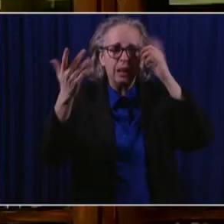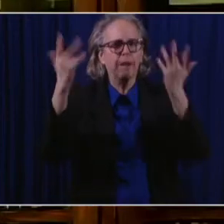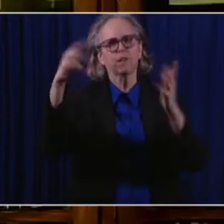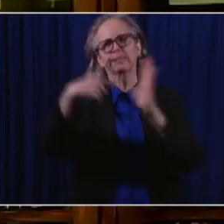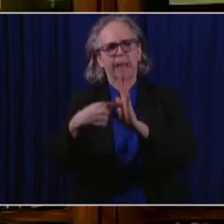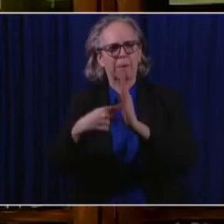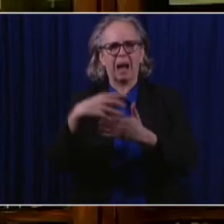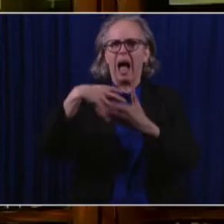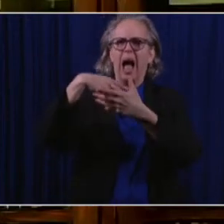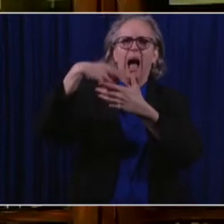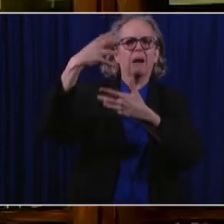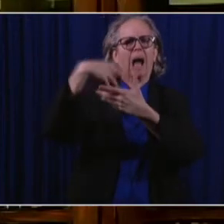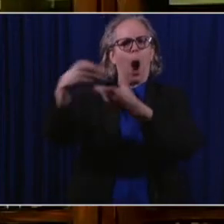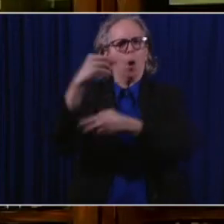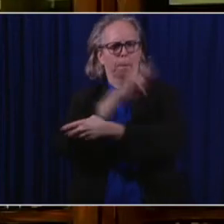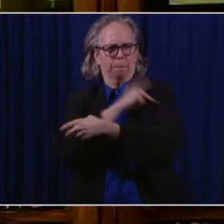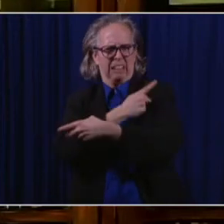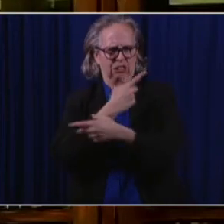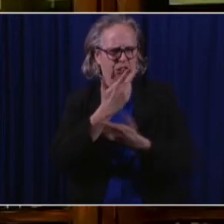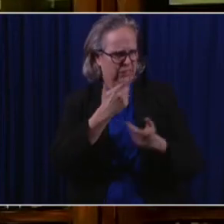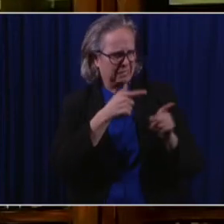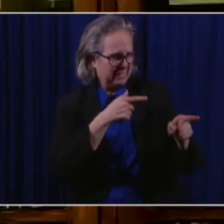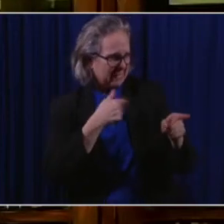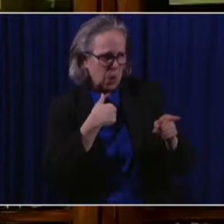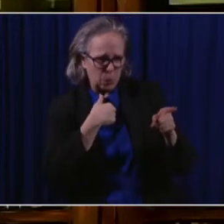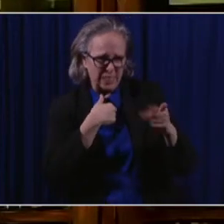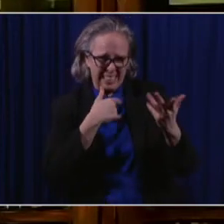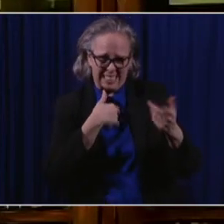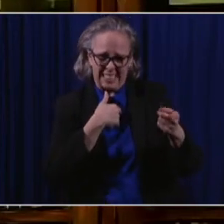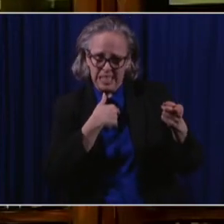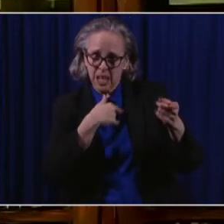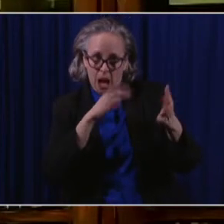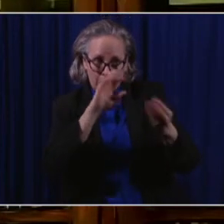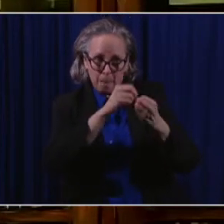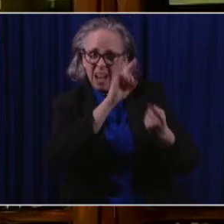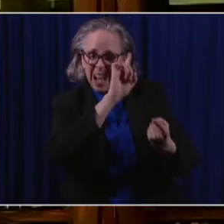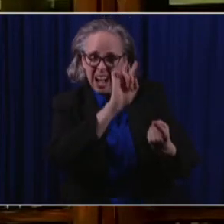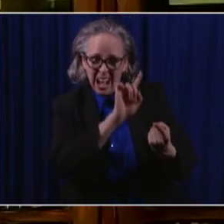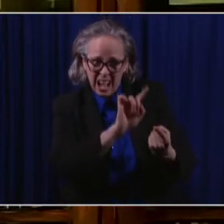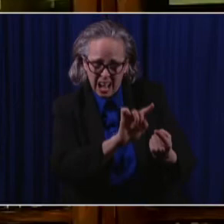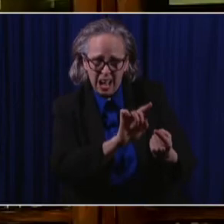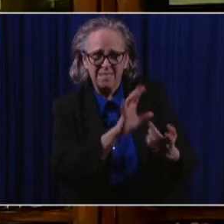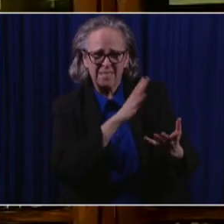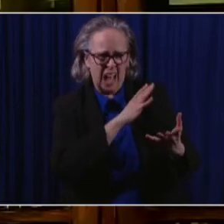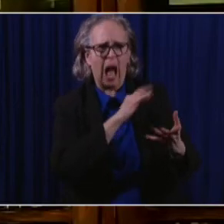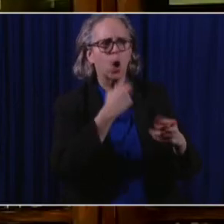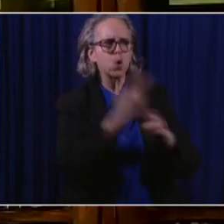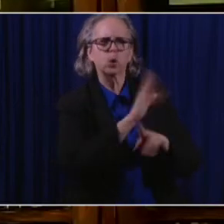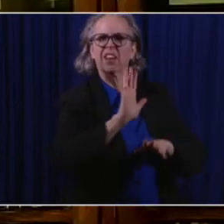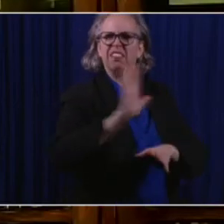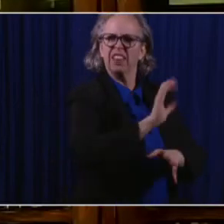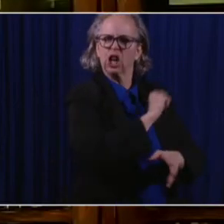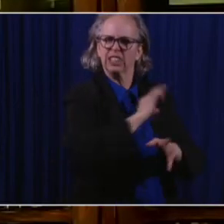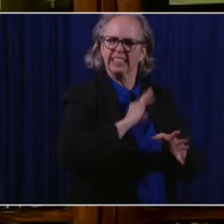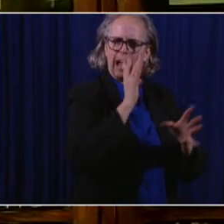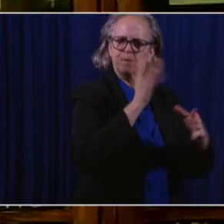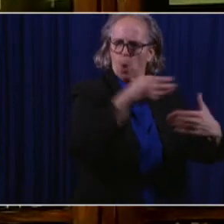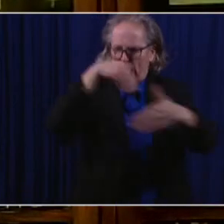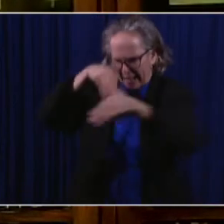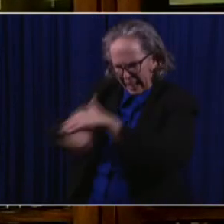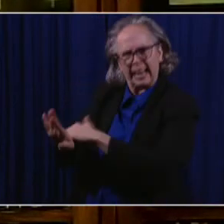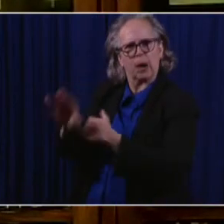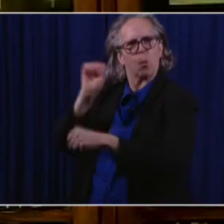selective so far. But as this continues to ramp up, we're going to have to call on those folks for extra help.